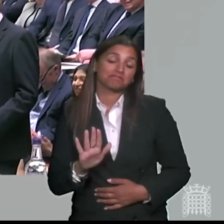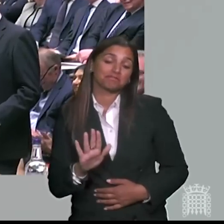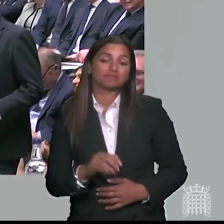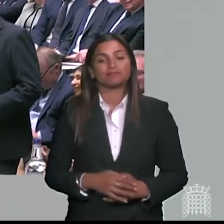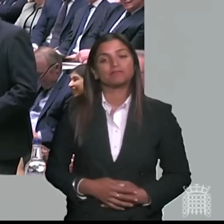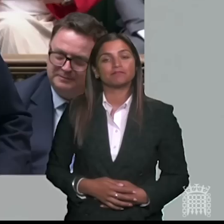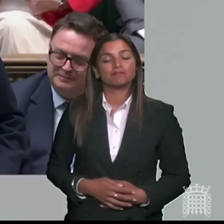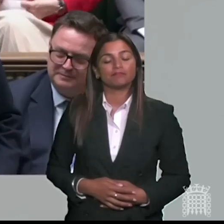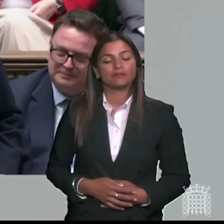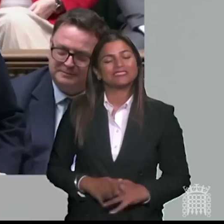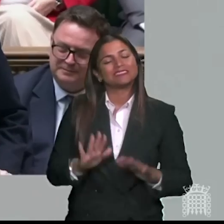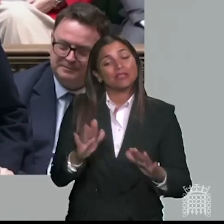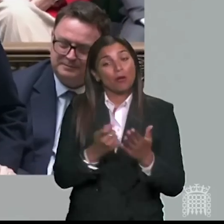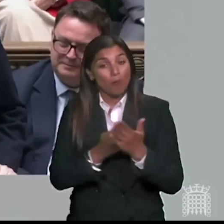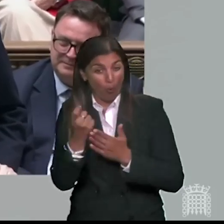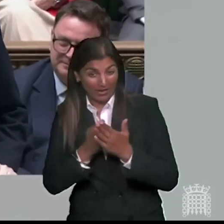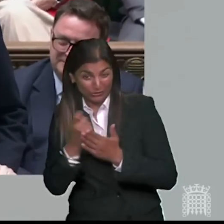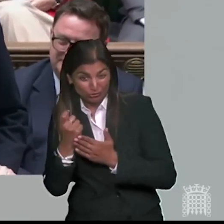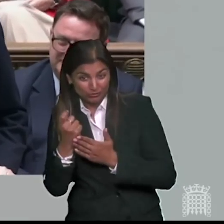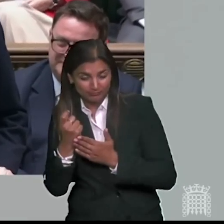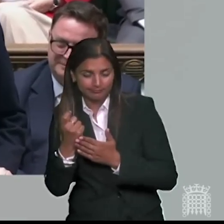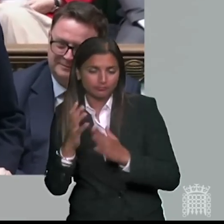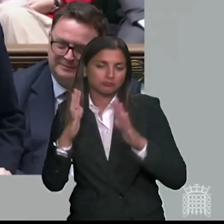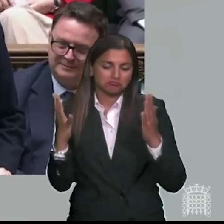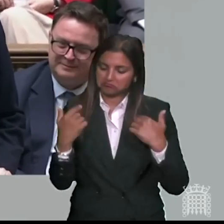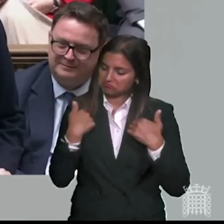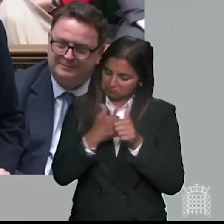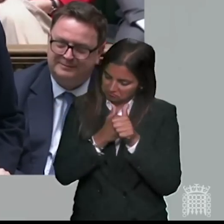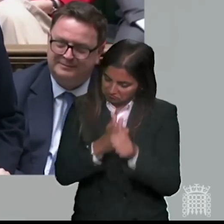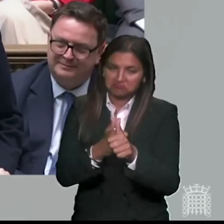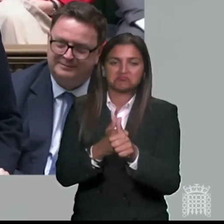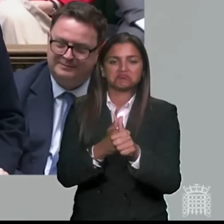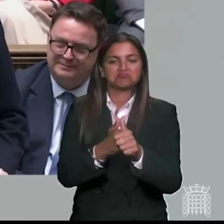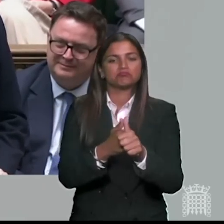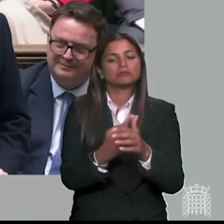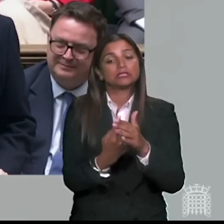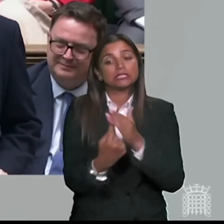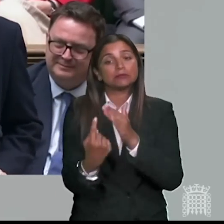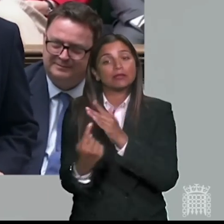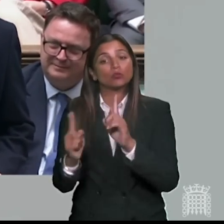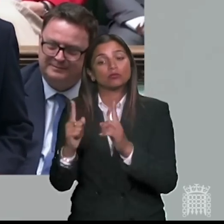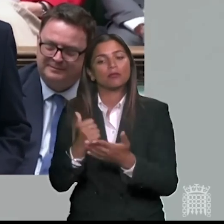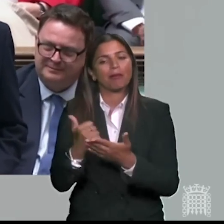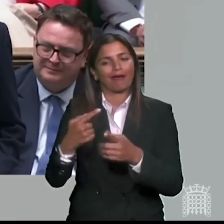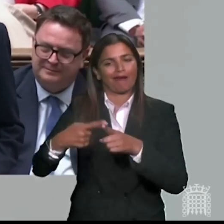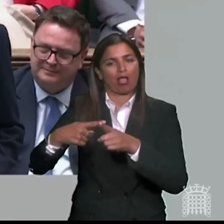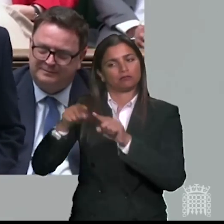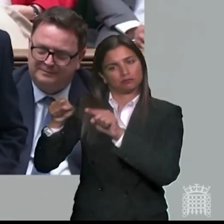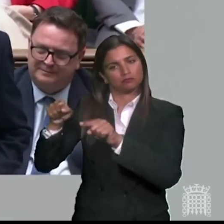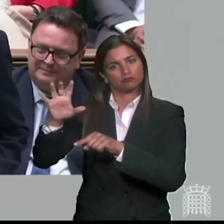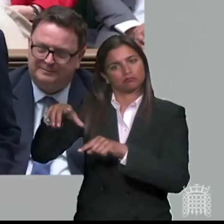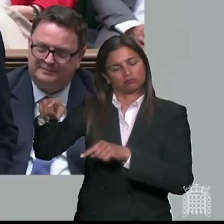And when it comes to mortgage rates, I support the independence of the Bank of England taking